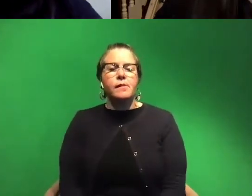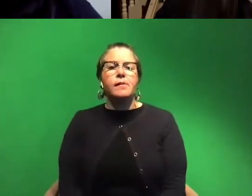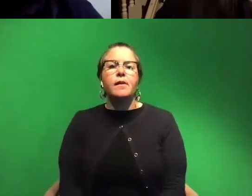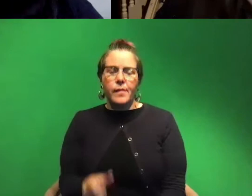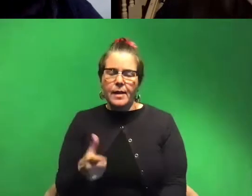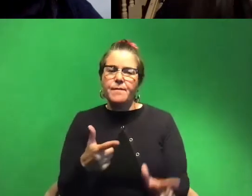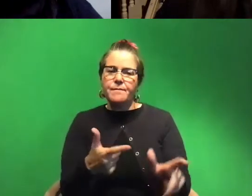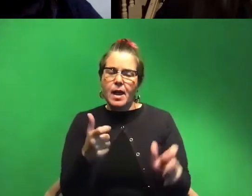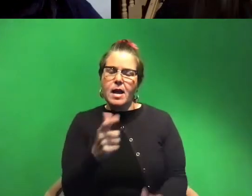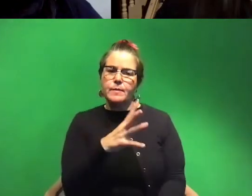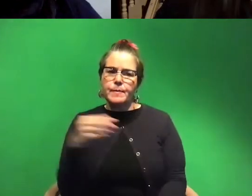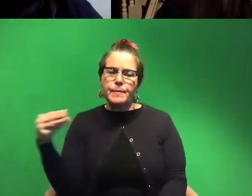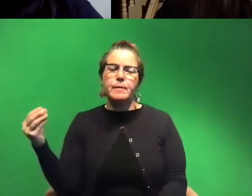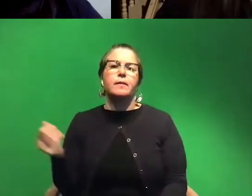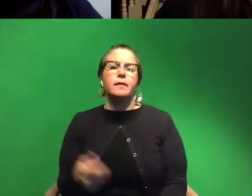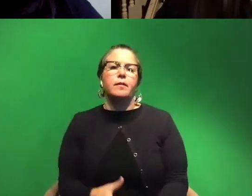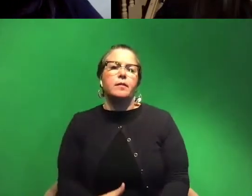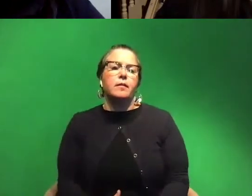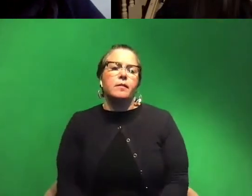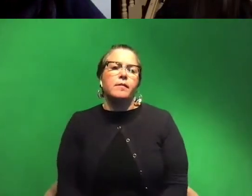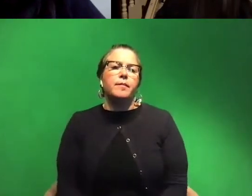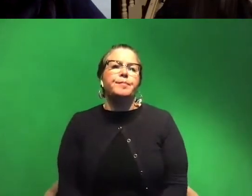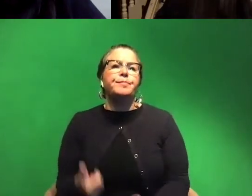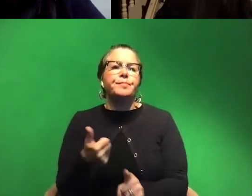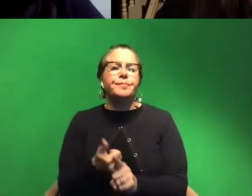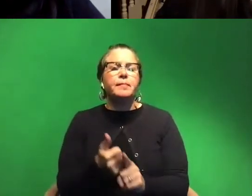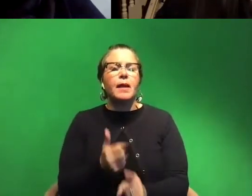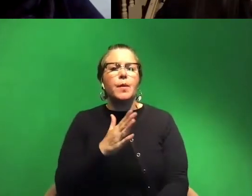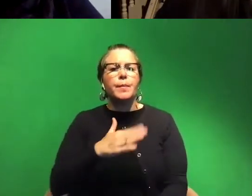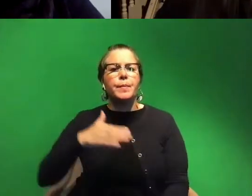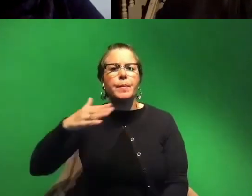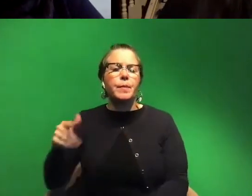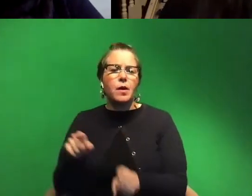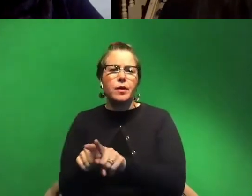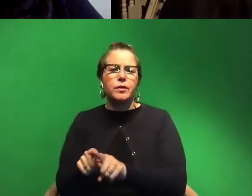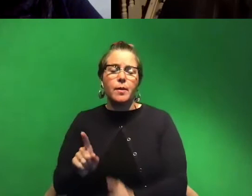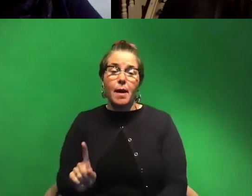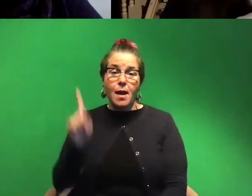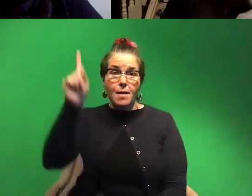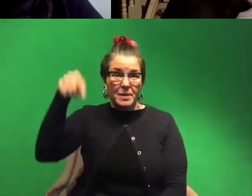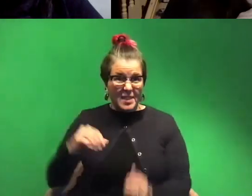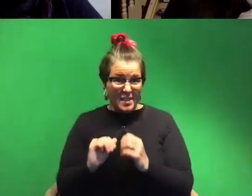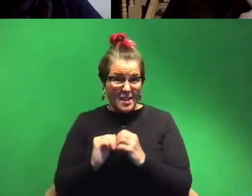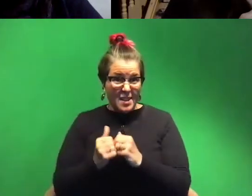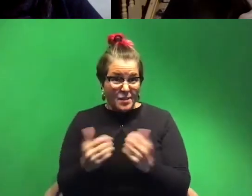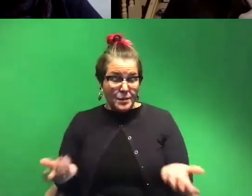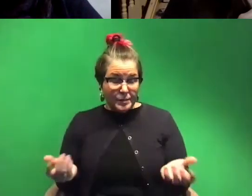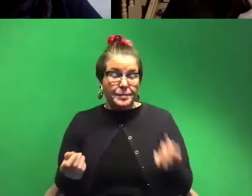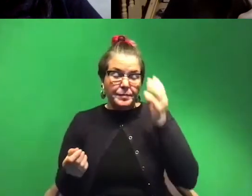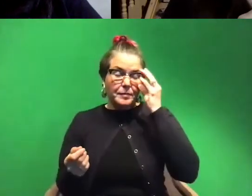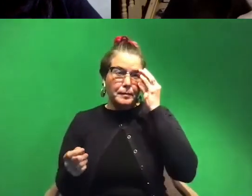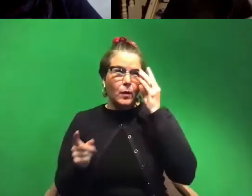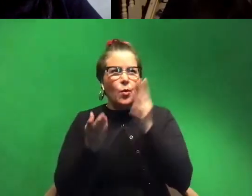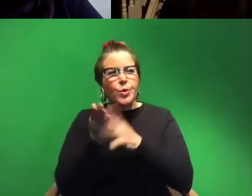fast movements, and that's how they can get kind of gliding movements. But then as far as going up and down the water column, like to go through